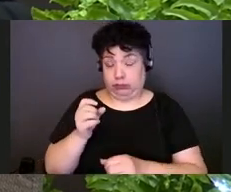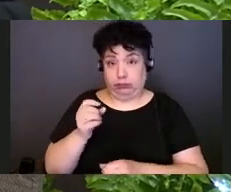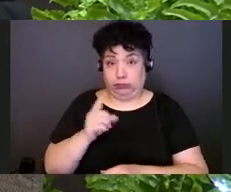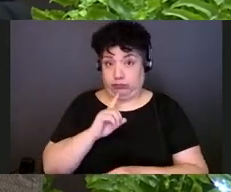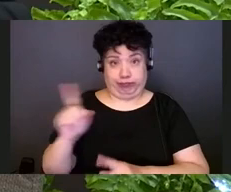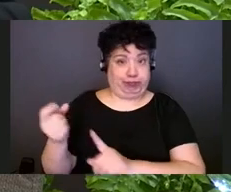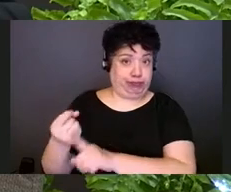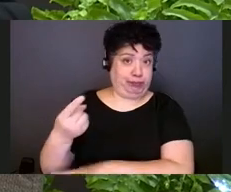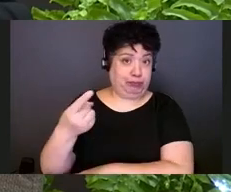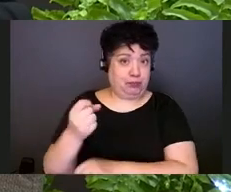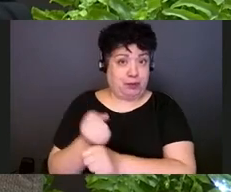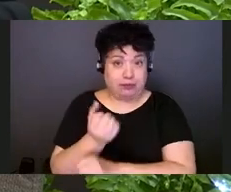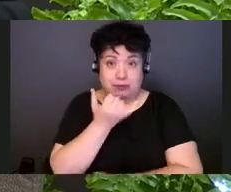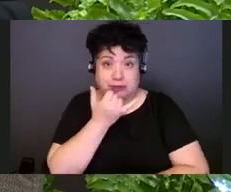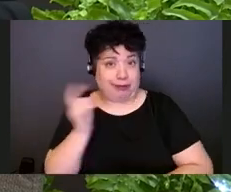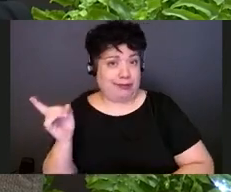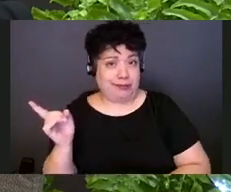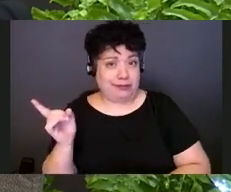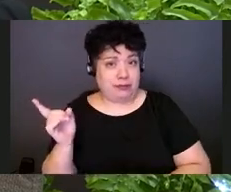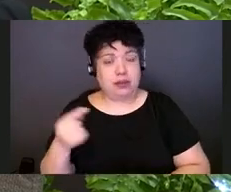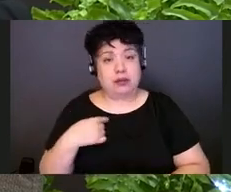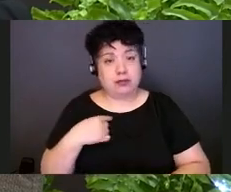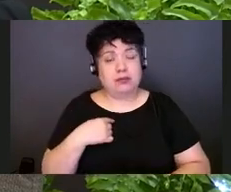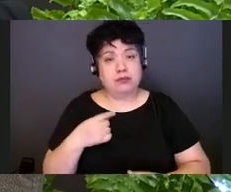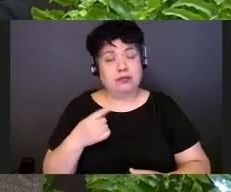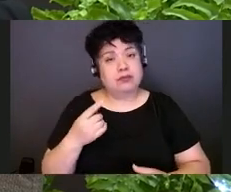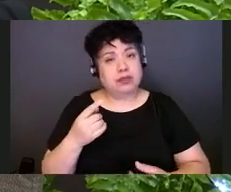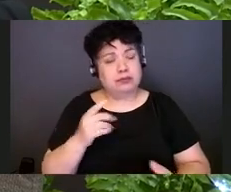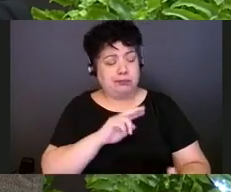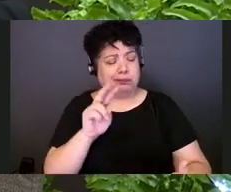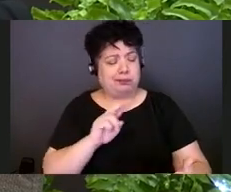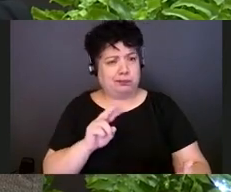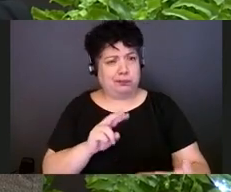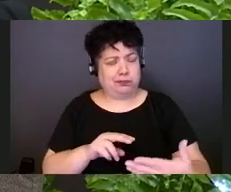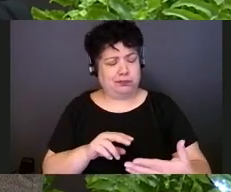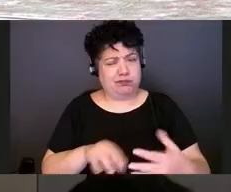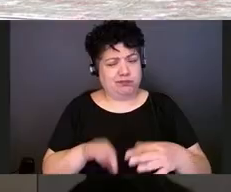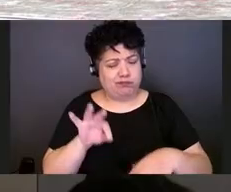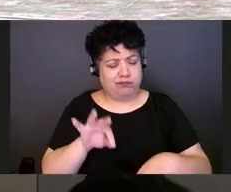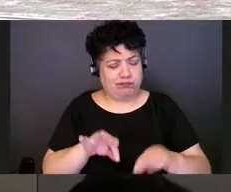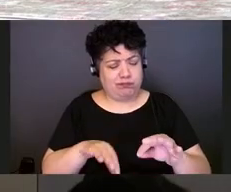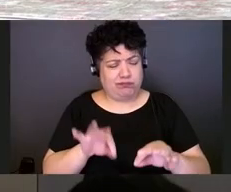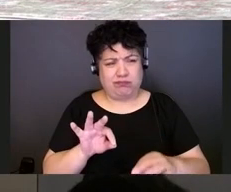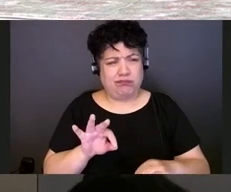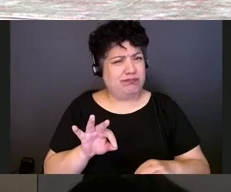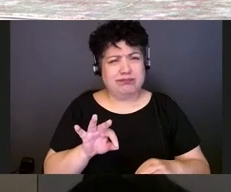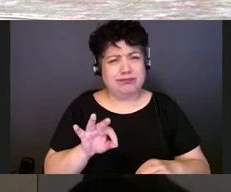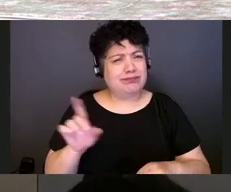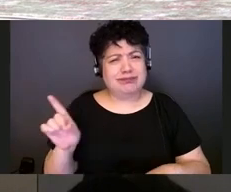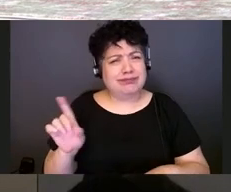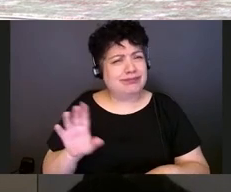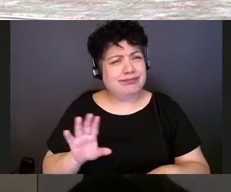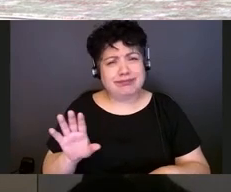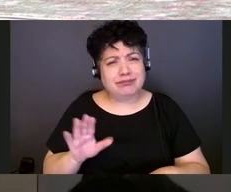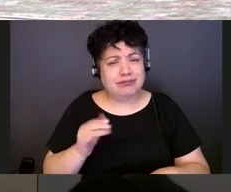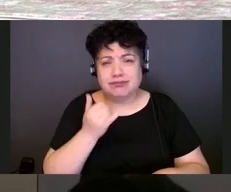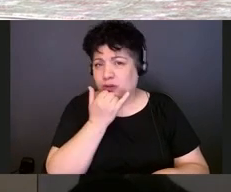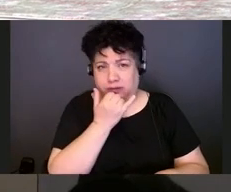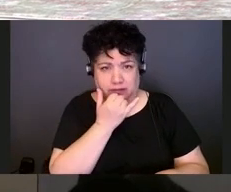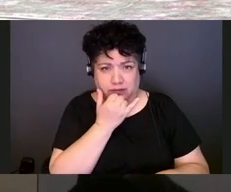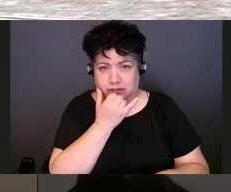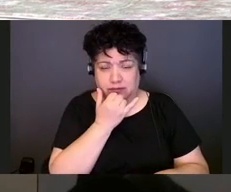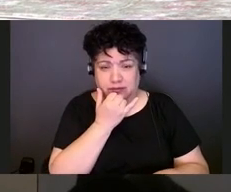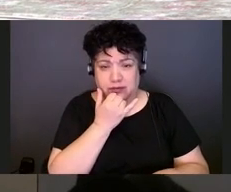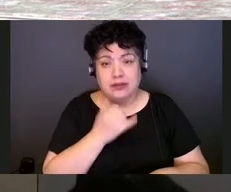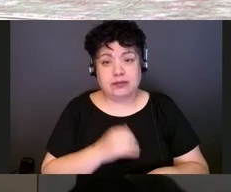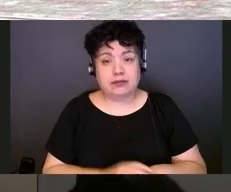one, I was very upset when I realized that mm-hmm. over the years. Mm-hmm. It sounds like you're